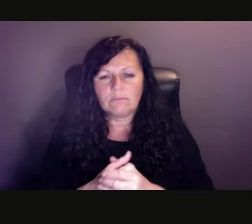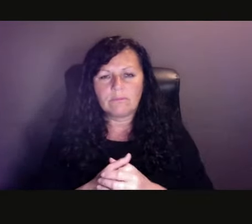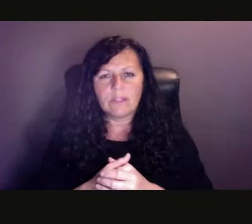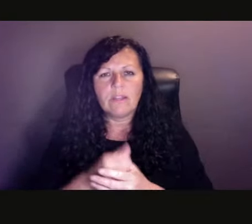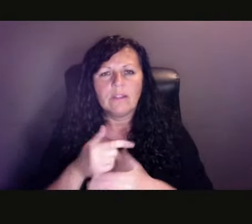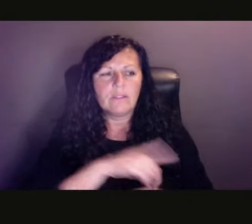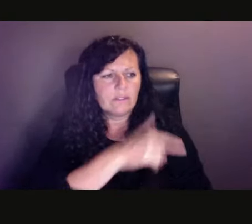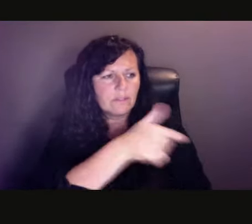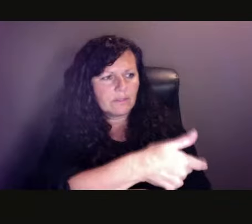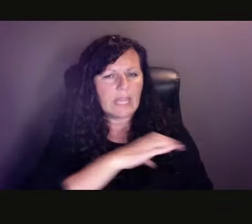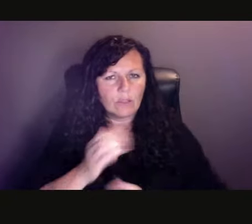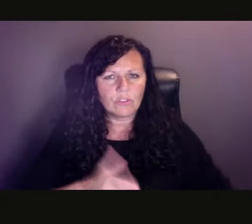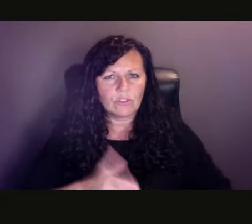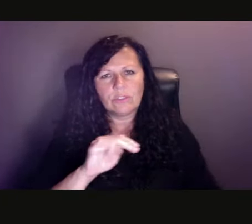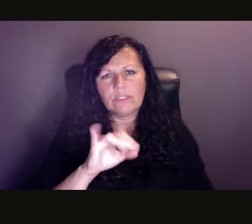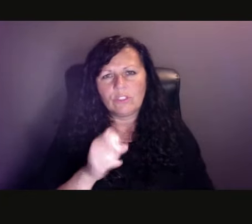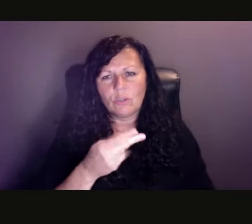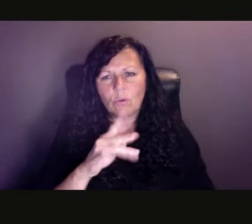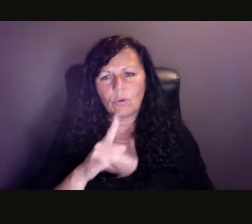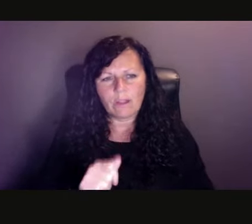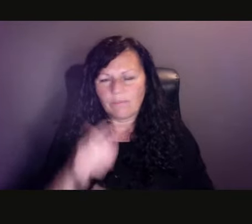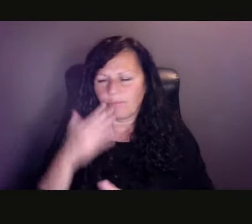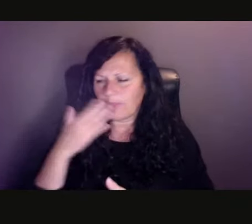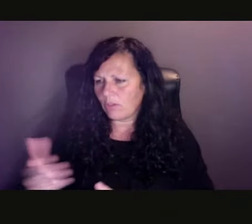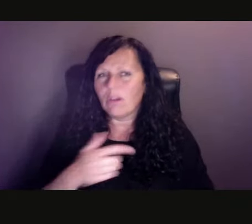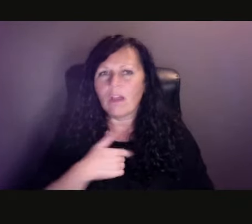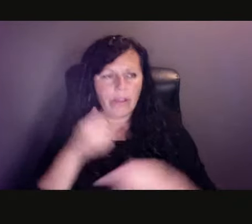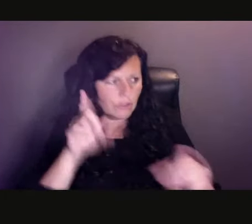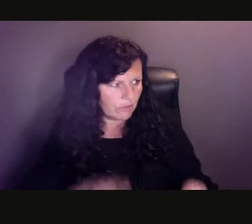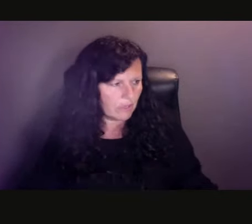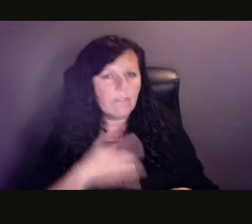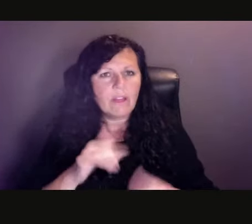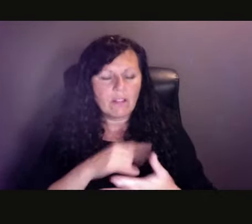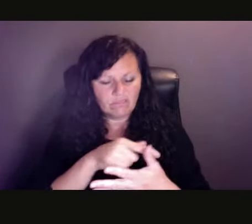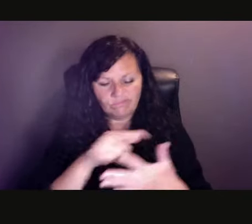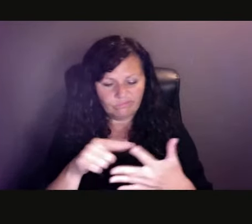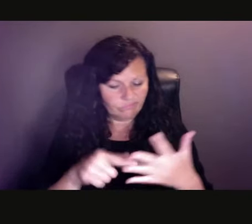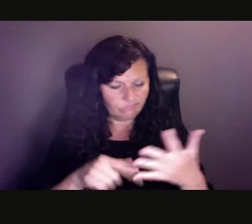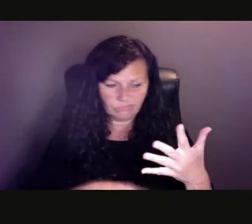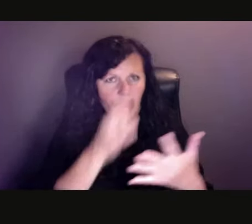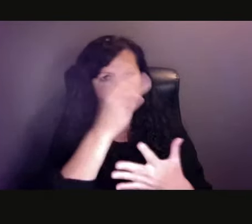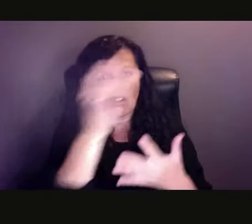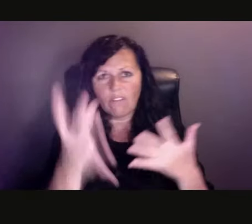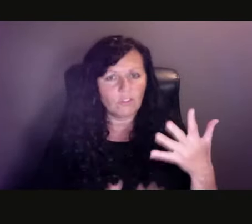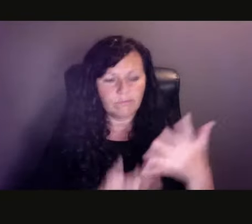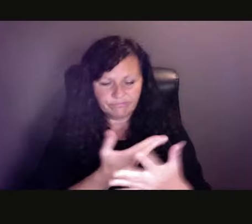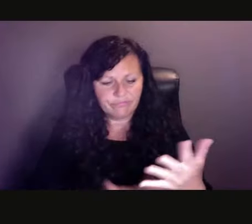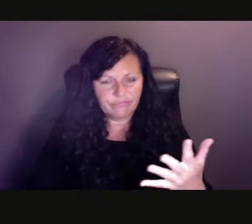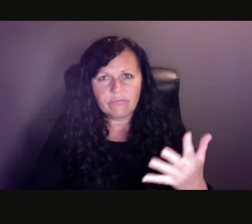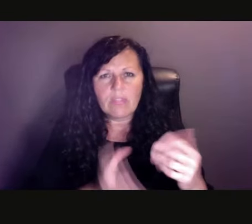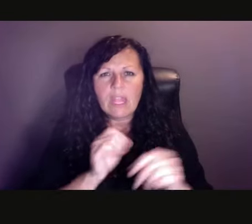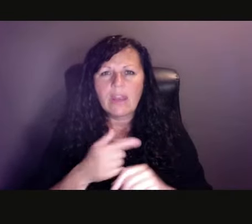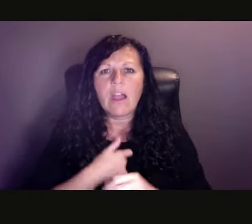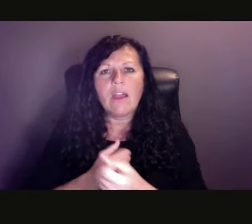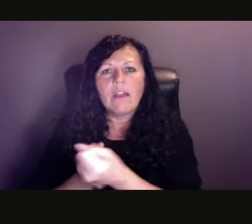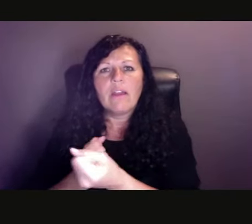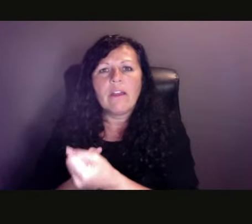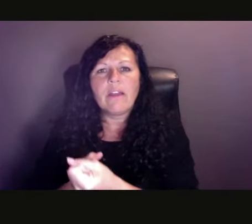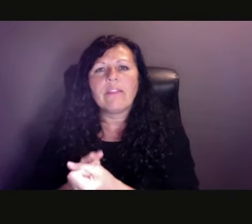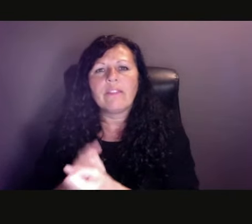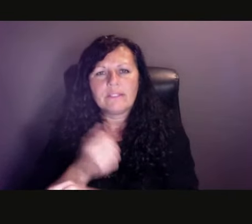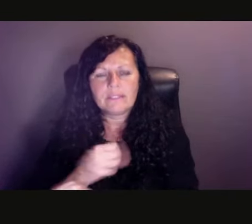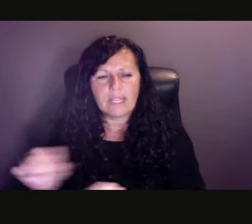feel that this is a smorgasbord of awful, awful, awful. And I am supporting the Safe Salem